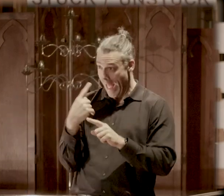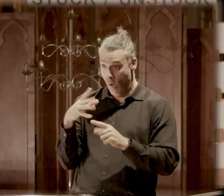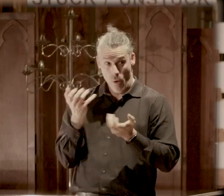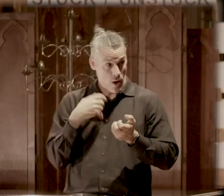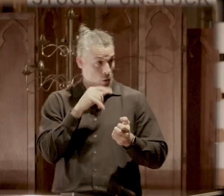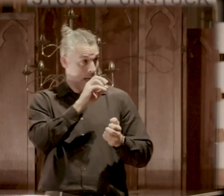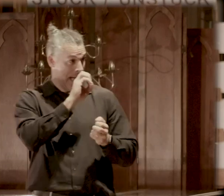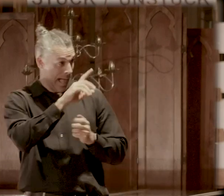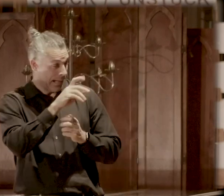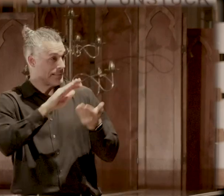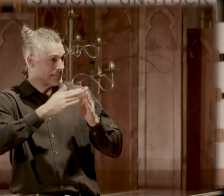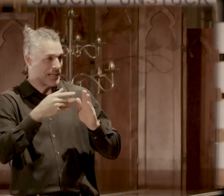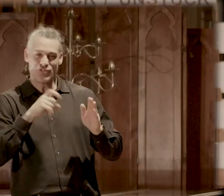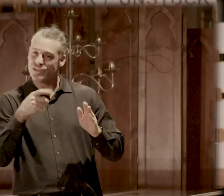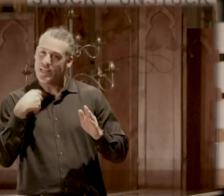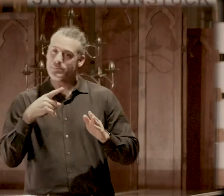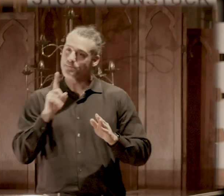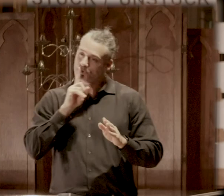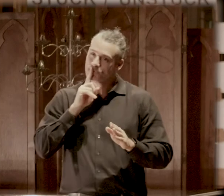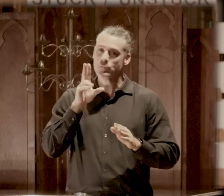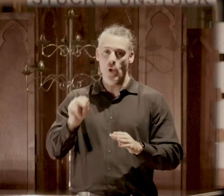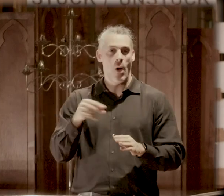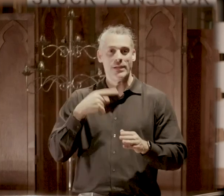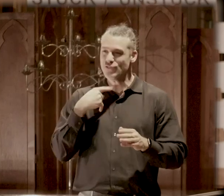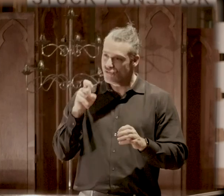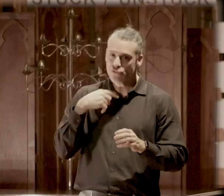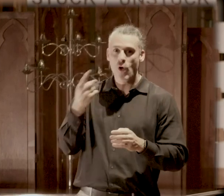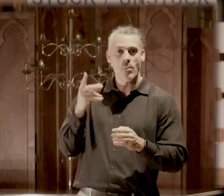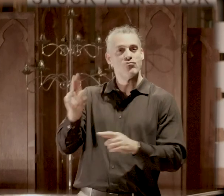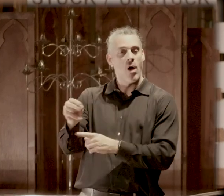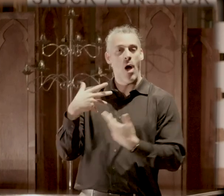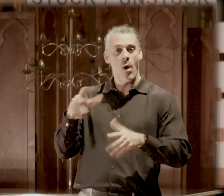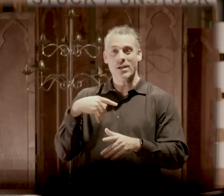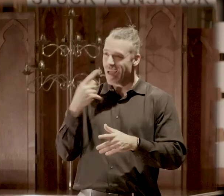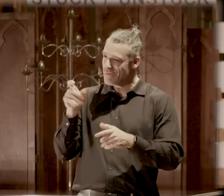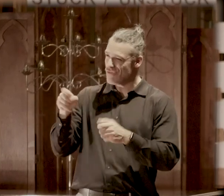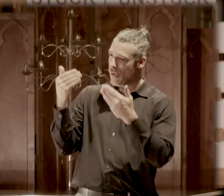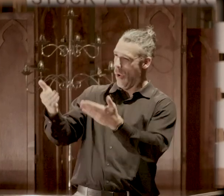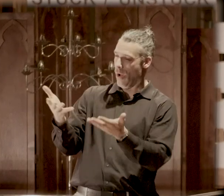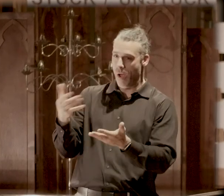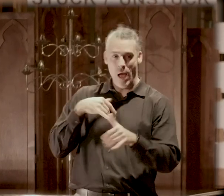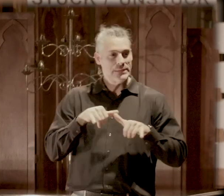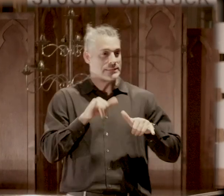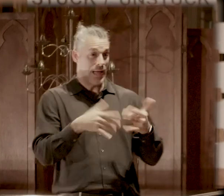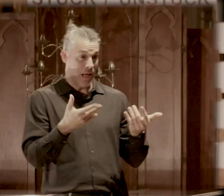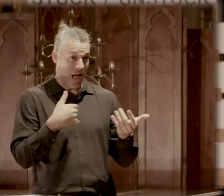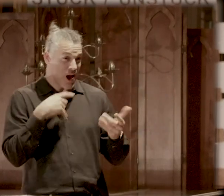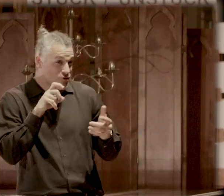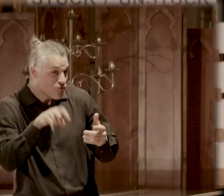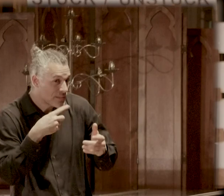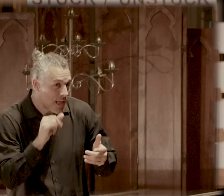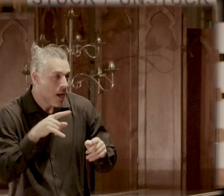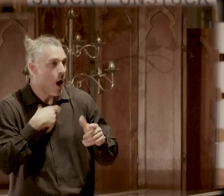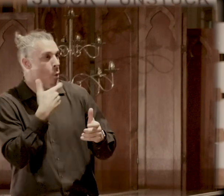I want to go to Elk City, I should have said, no, I don't want to go to Elk City. You go ahead. I'll stay here.